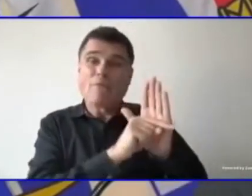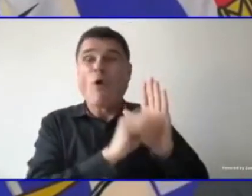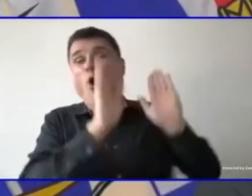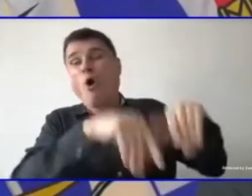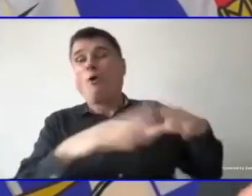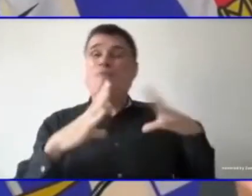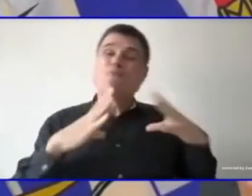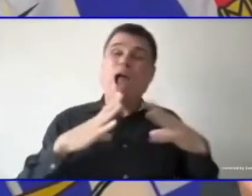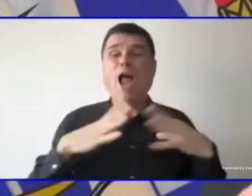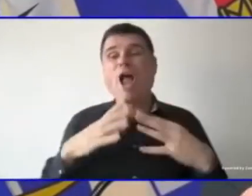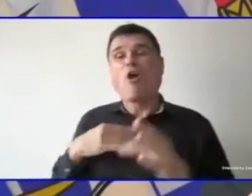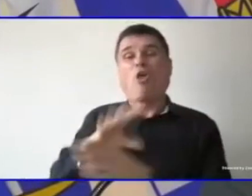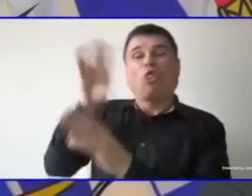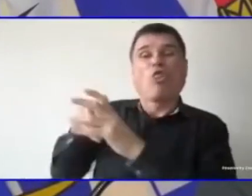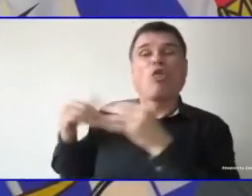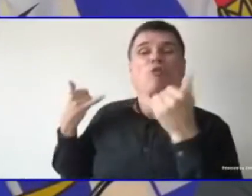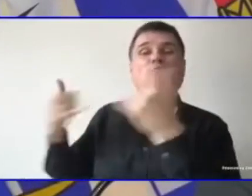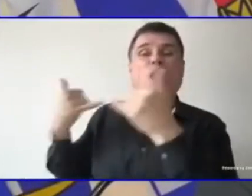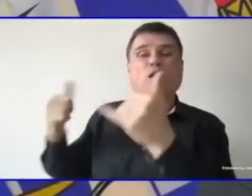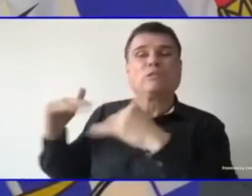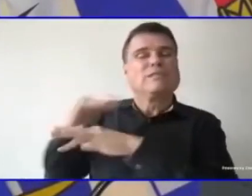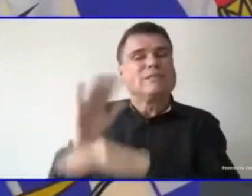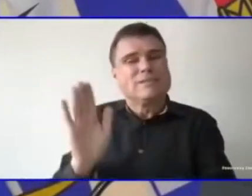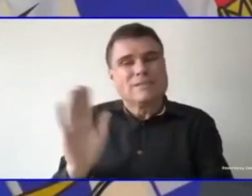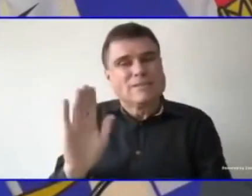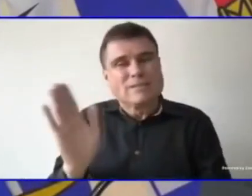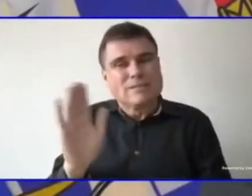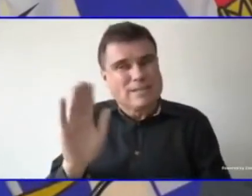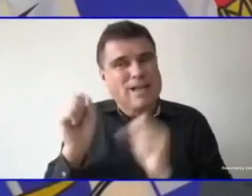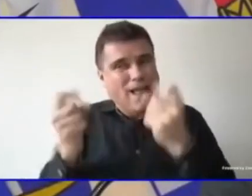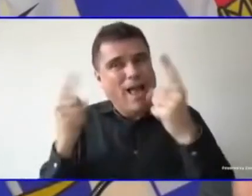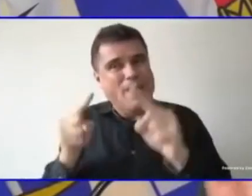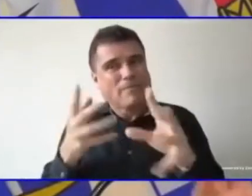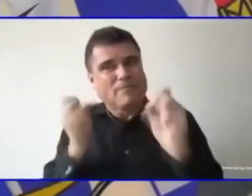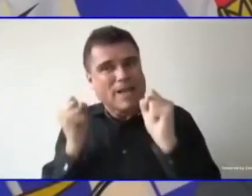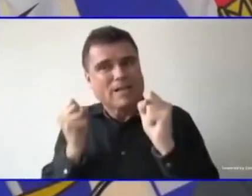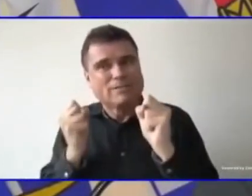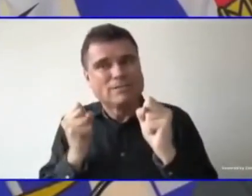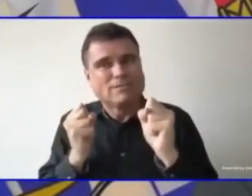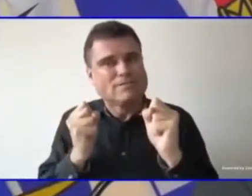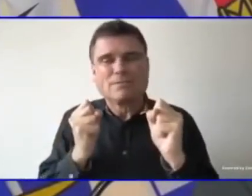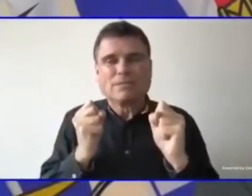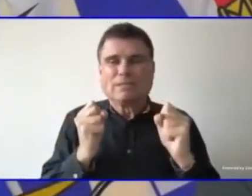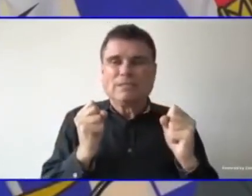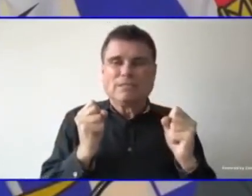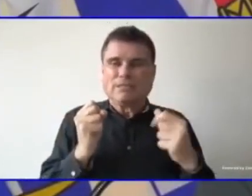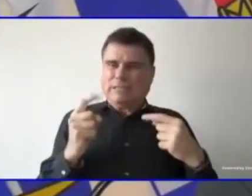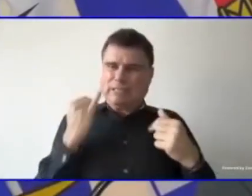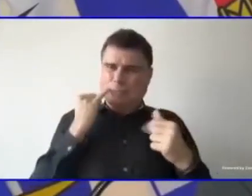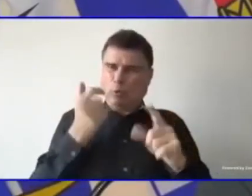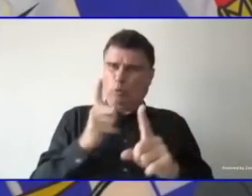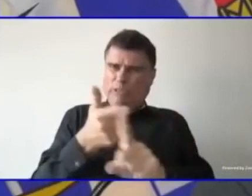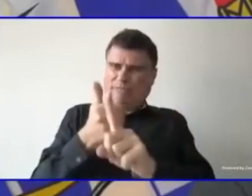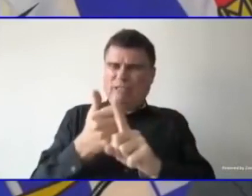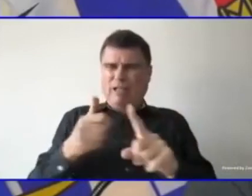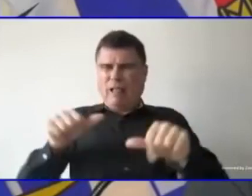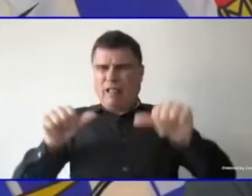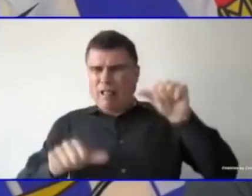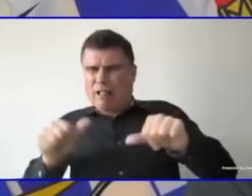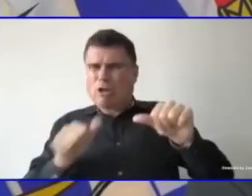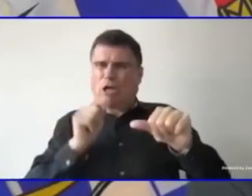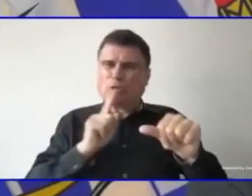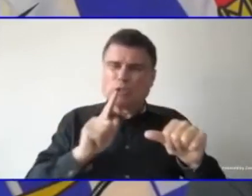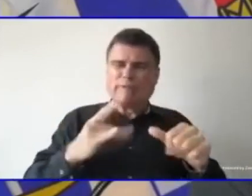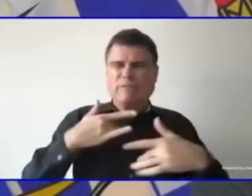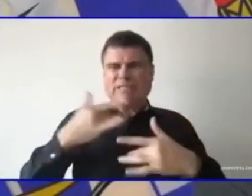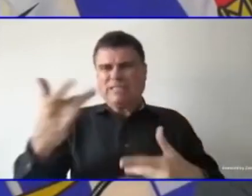need to rule out that it is COVID. So this is important right now more than anything. The testing centres are to confirm that someone